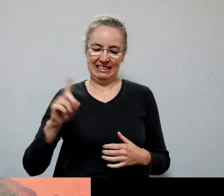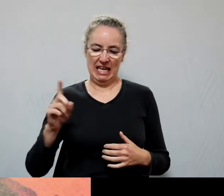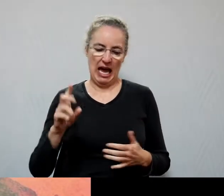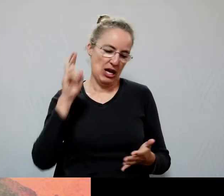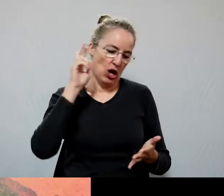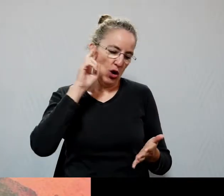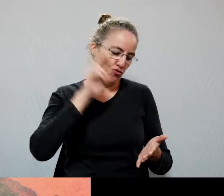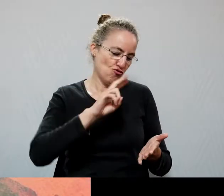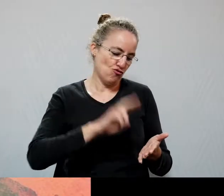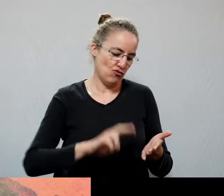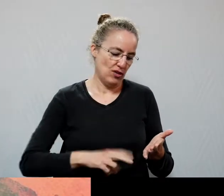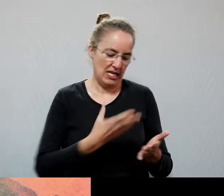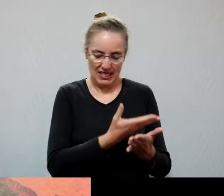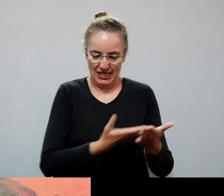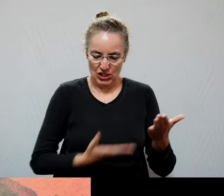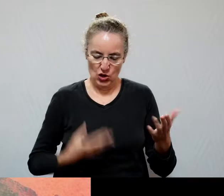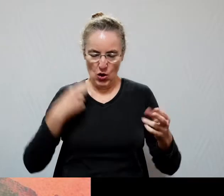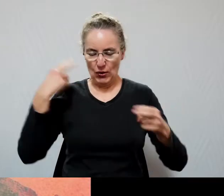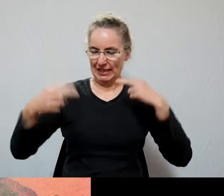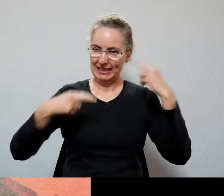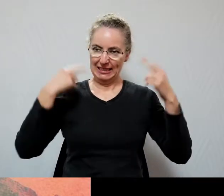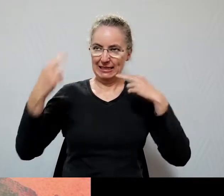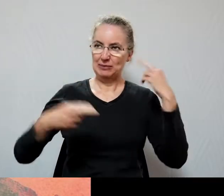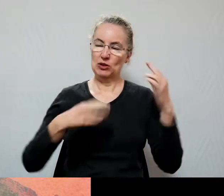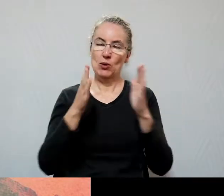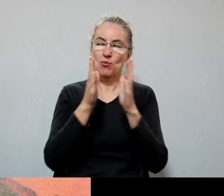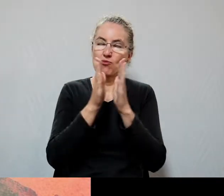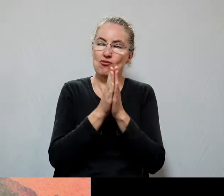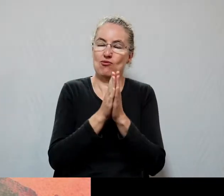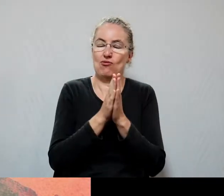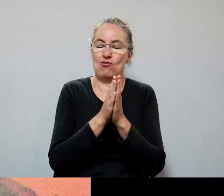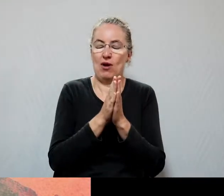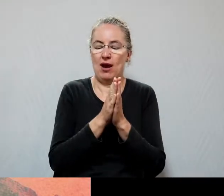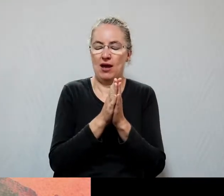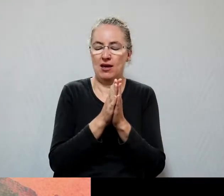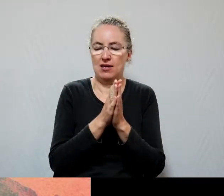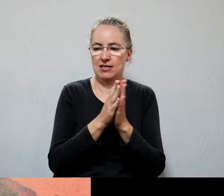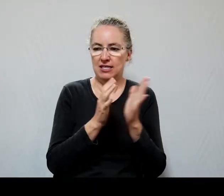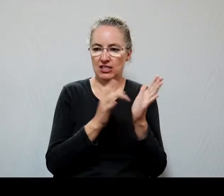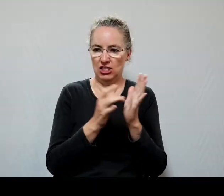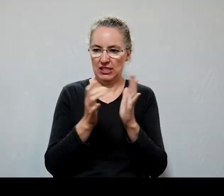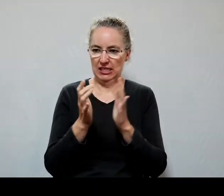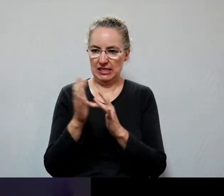story, and join along with us as we pray with Jesus at the end? Let's go.